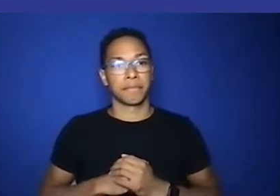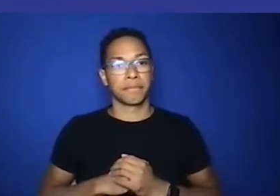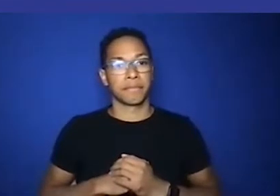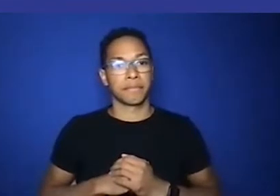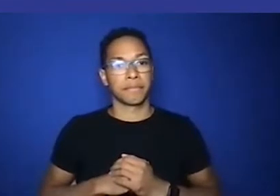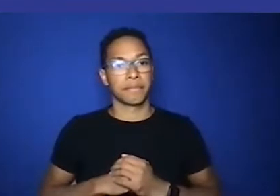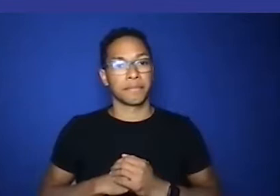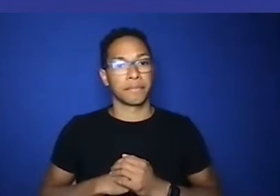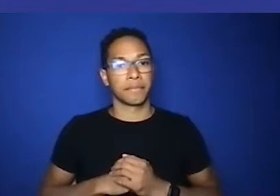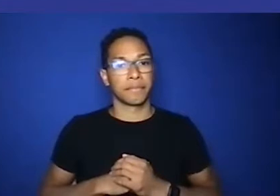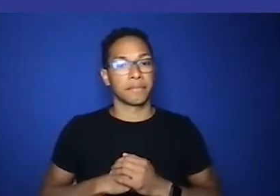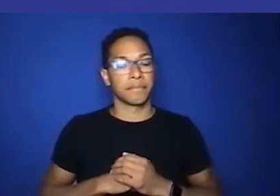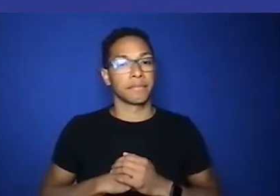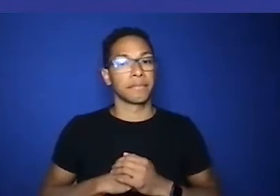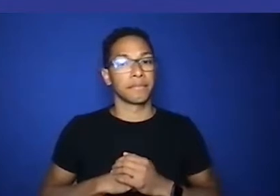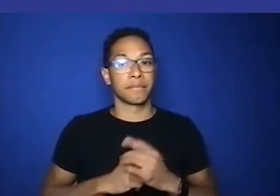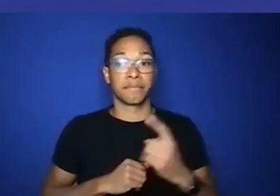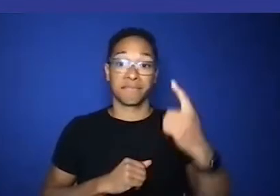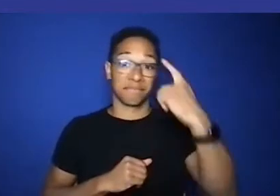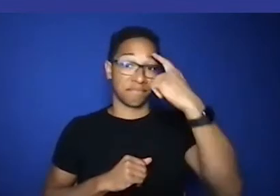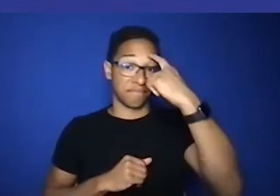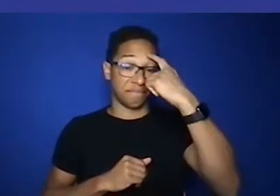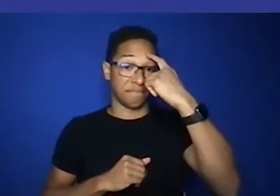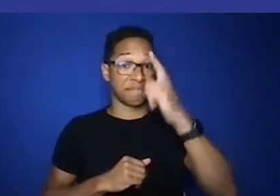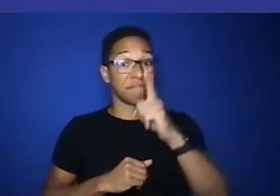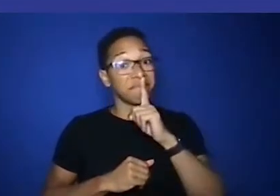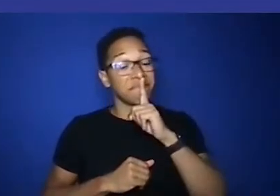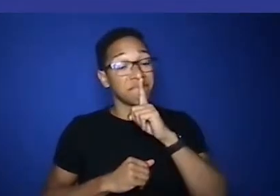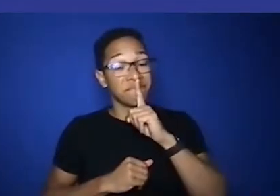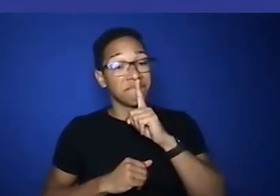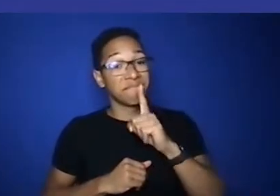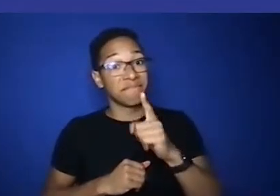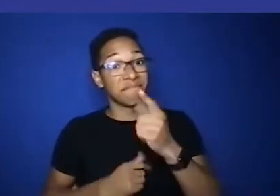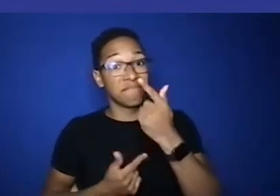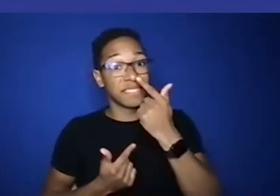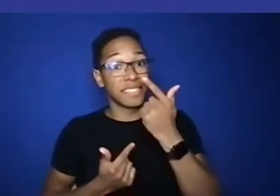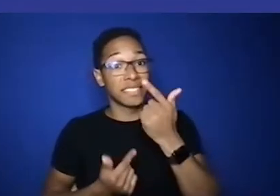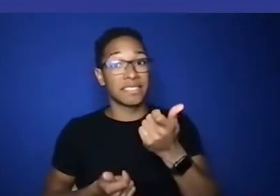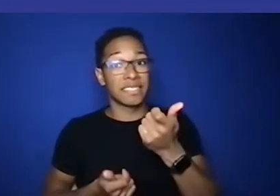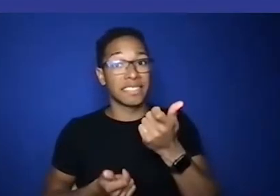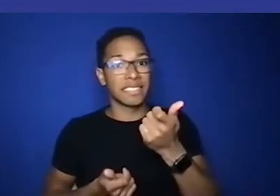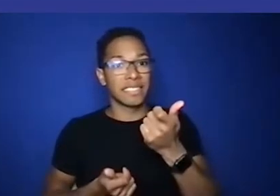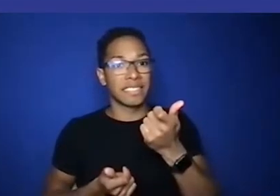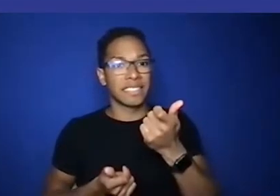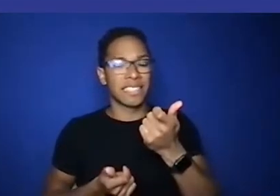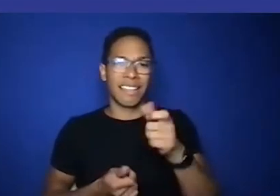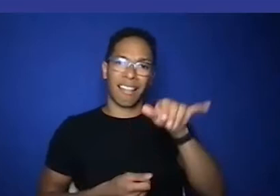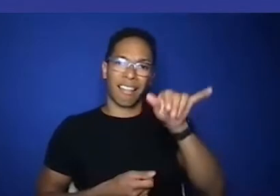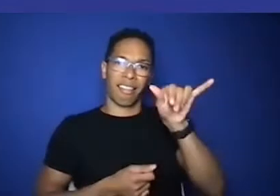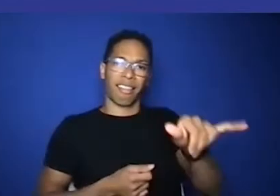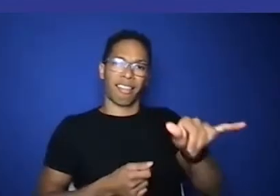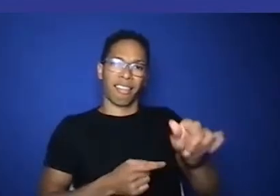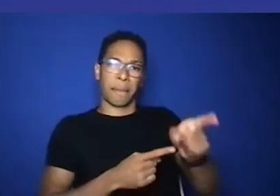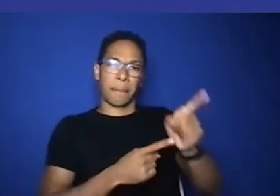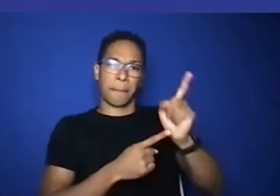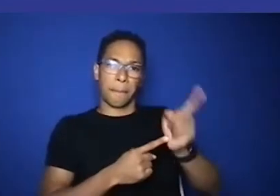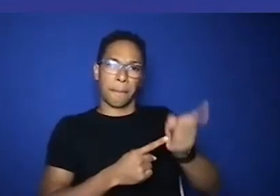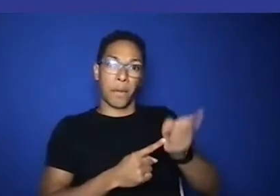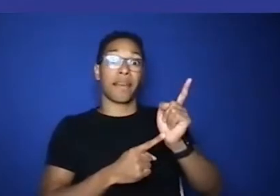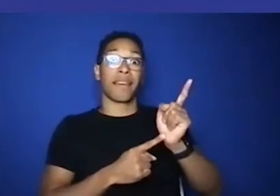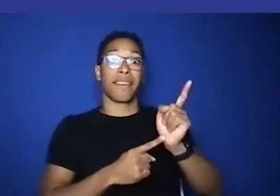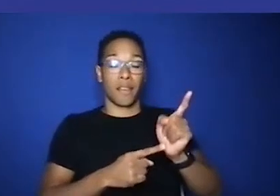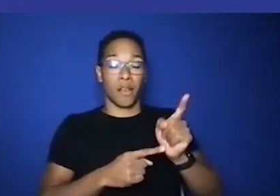And I think what was really interesting was just the way in which in that moment, you know, opening up